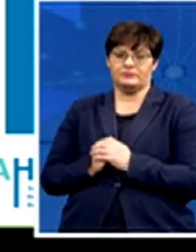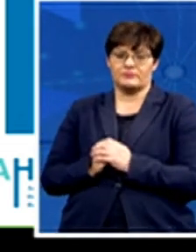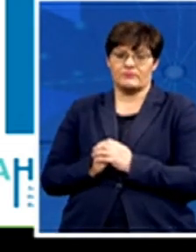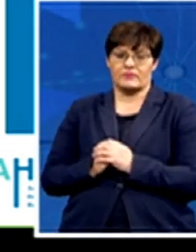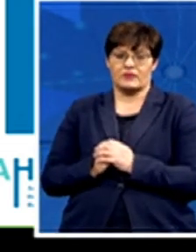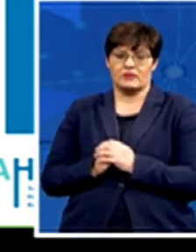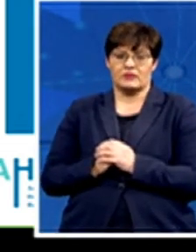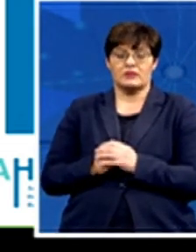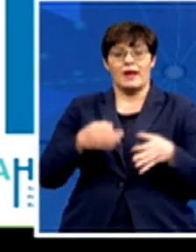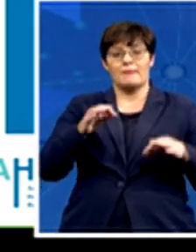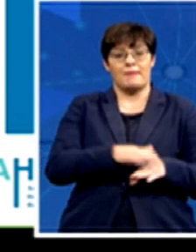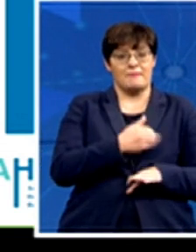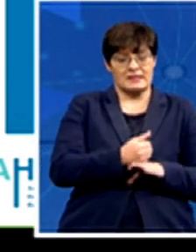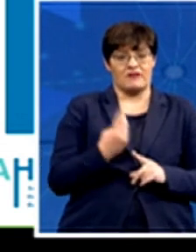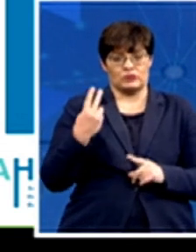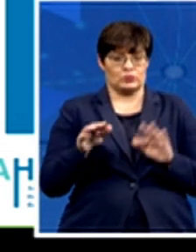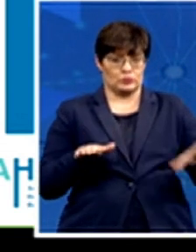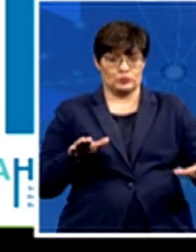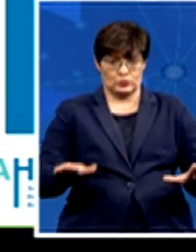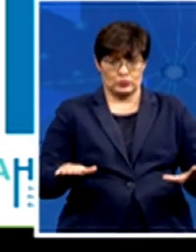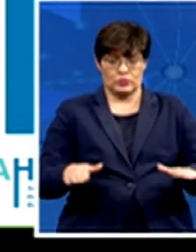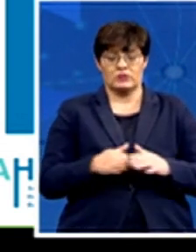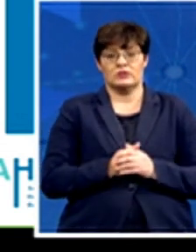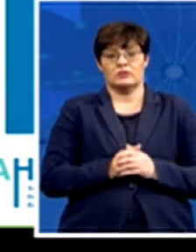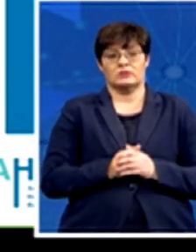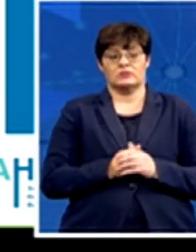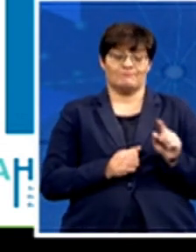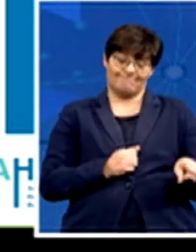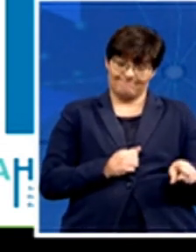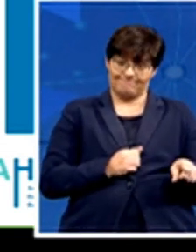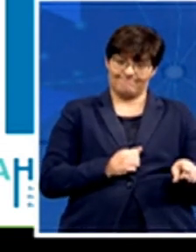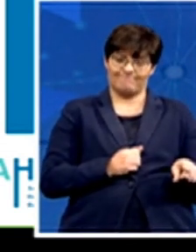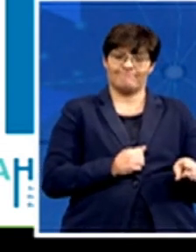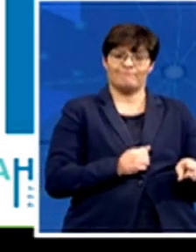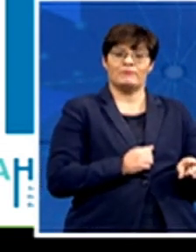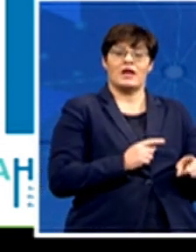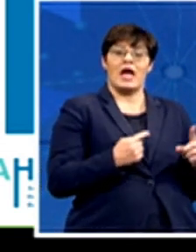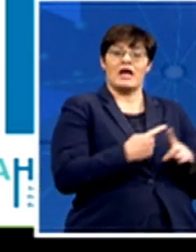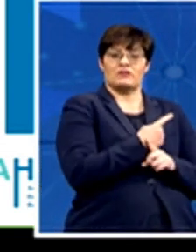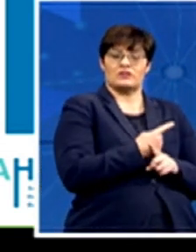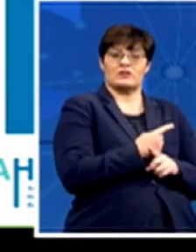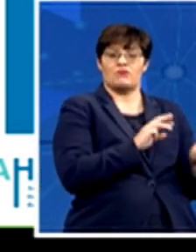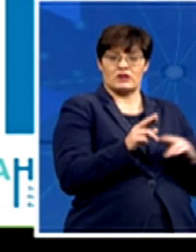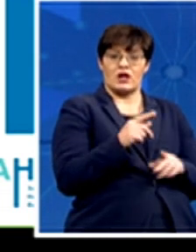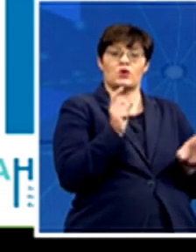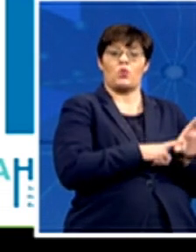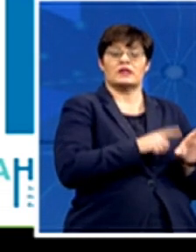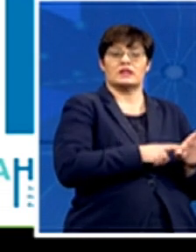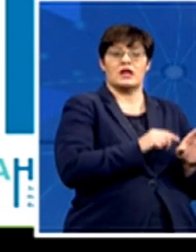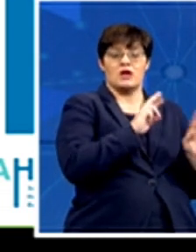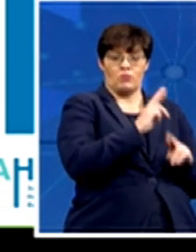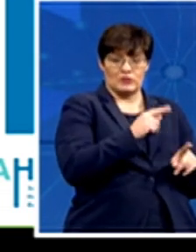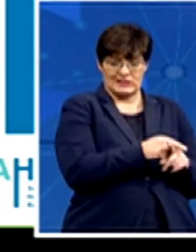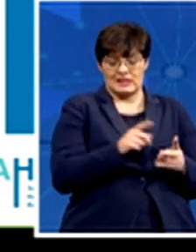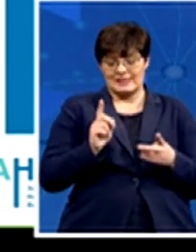systems. One is the adverse drug reaction and quality product reporting, and the second one is the adverse events following